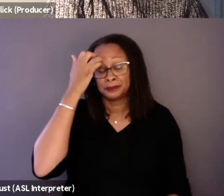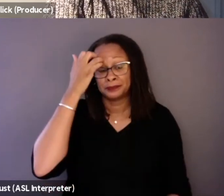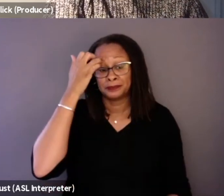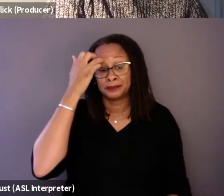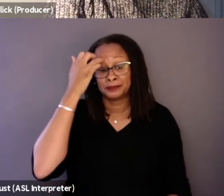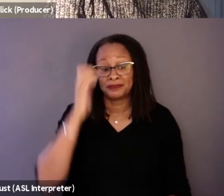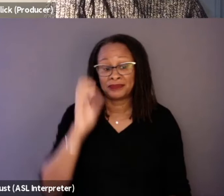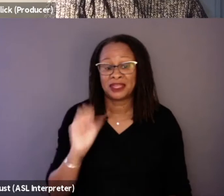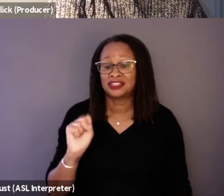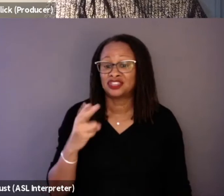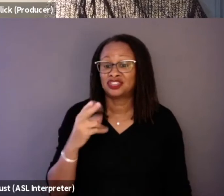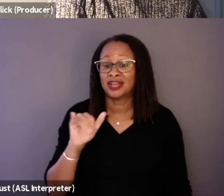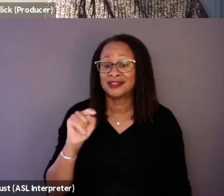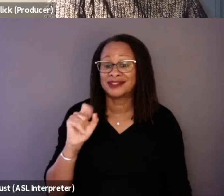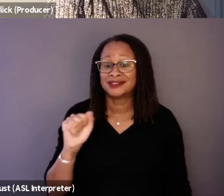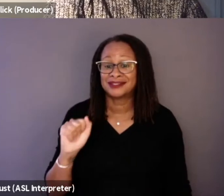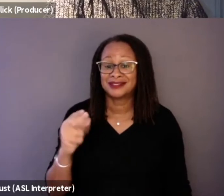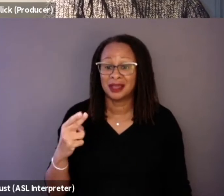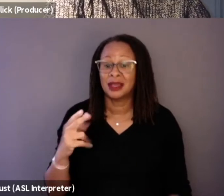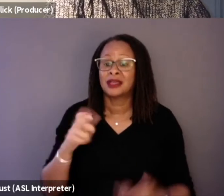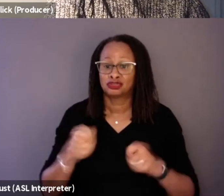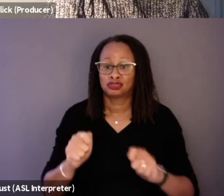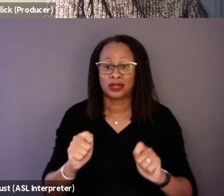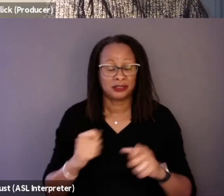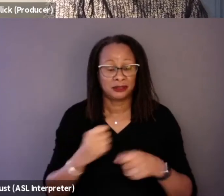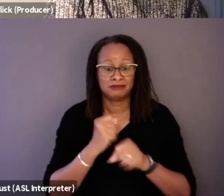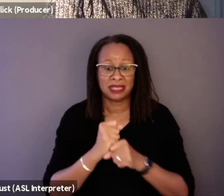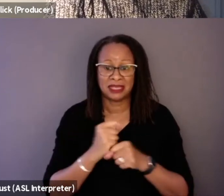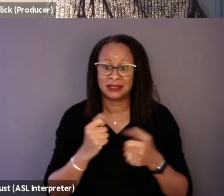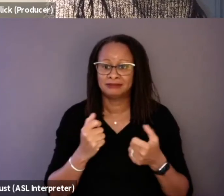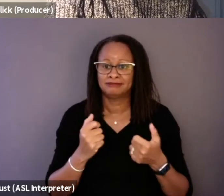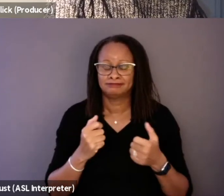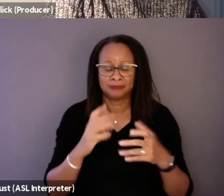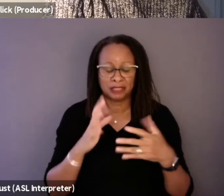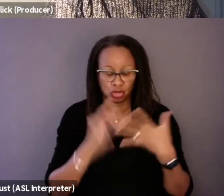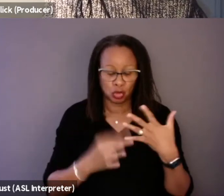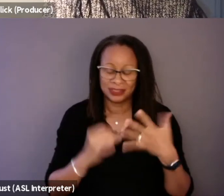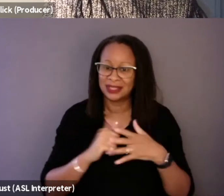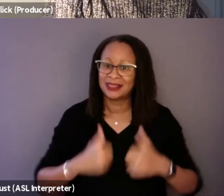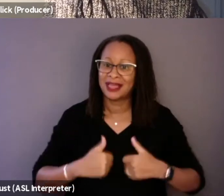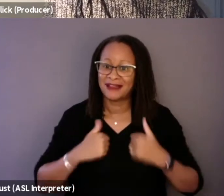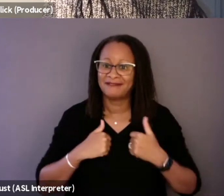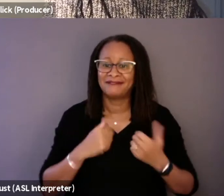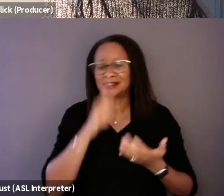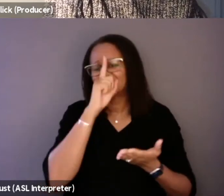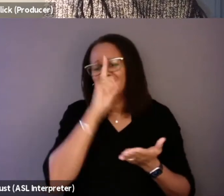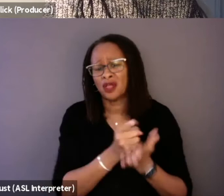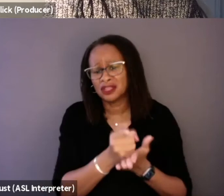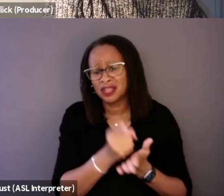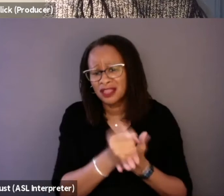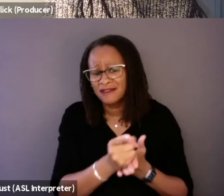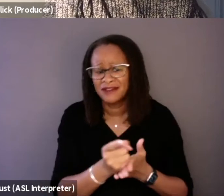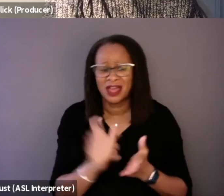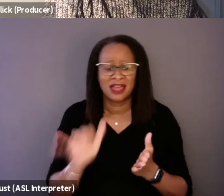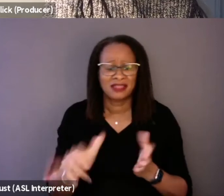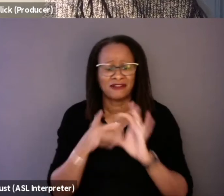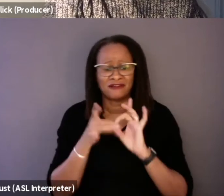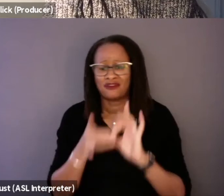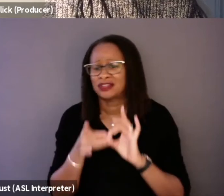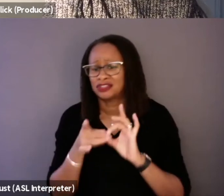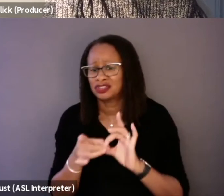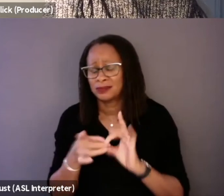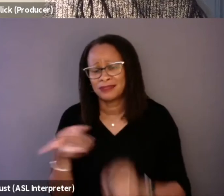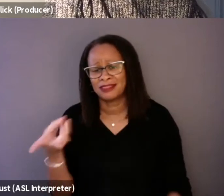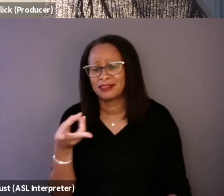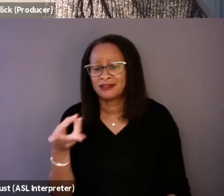Shaista's kind of trying to make this choice in life, right? He's fallen in love. That relationship is their kind